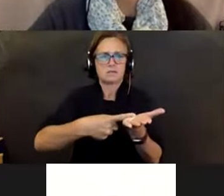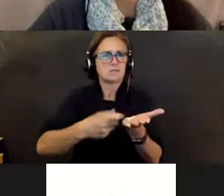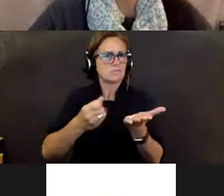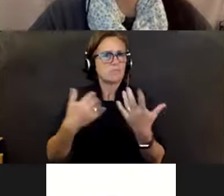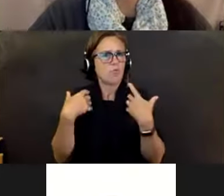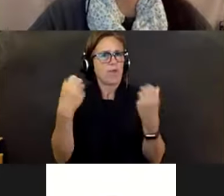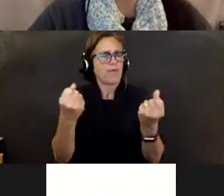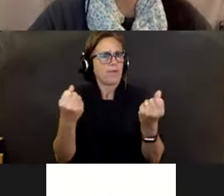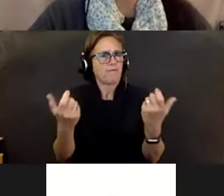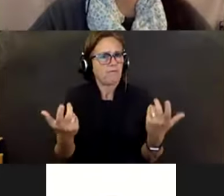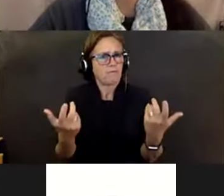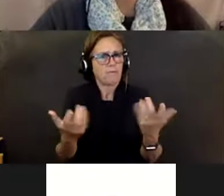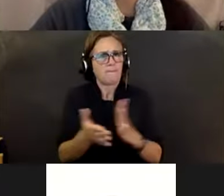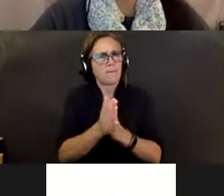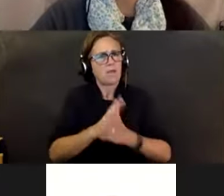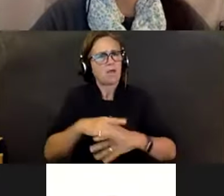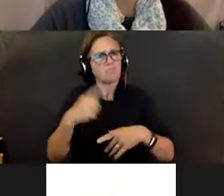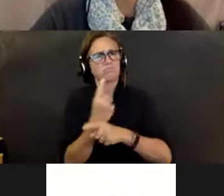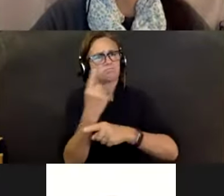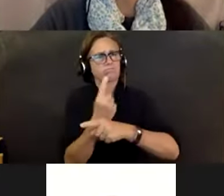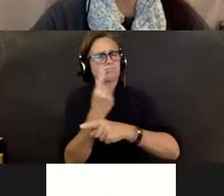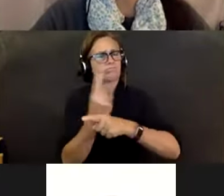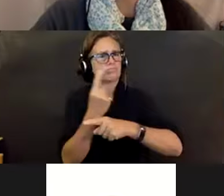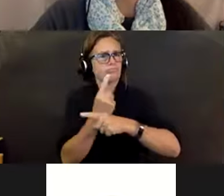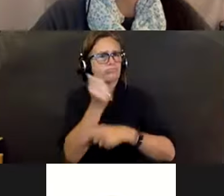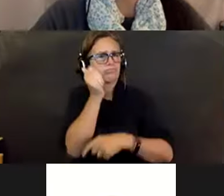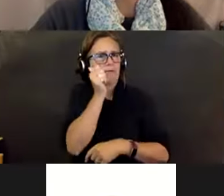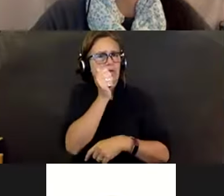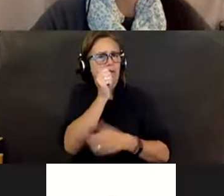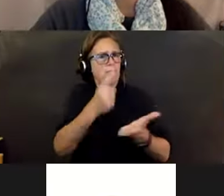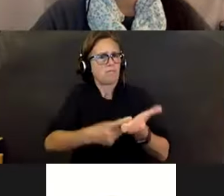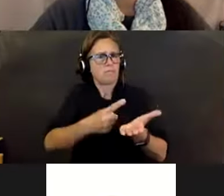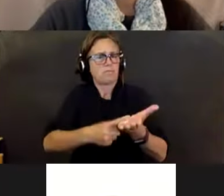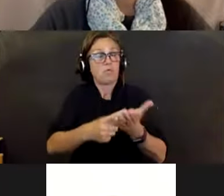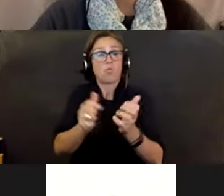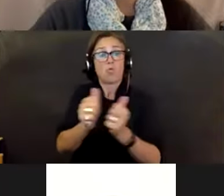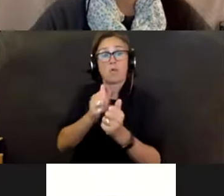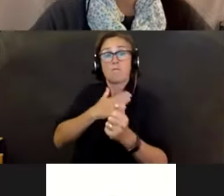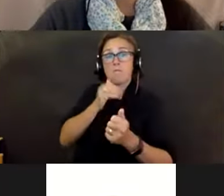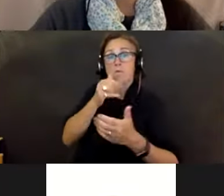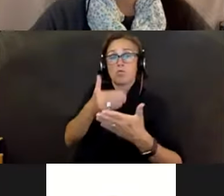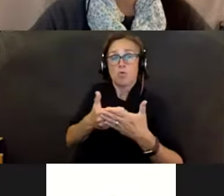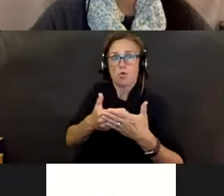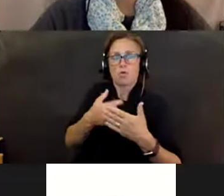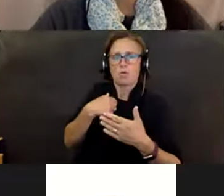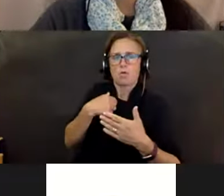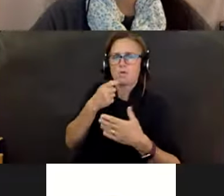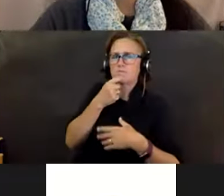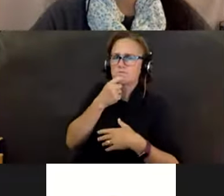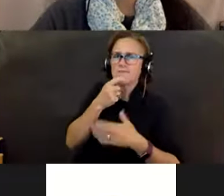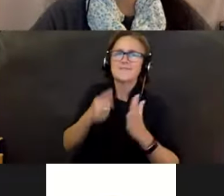daughter, and the first thing that I recognize is how aware she already